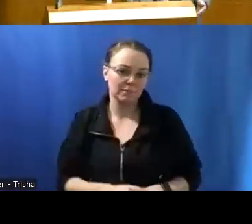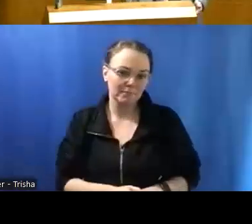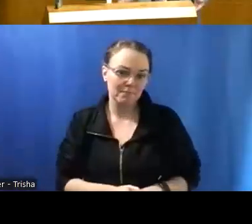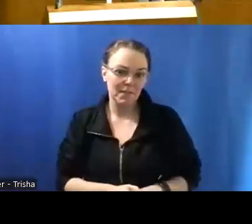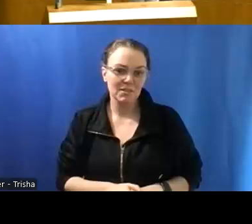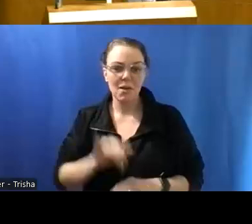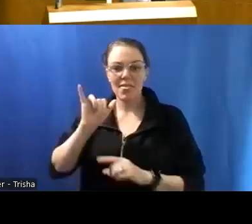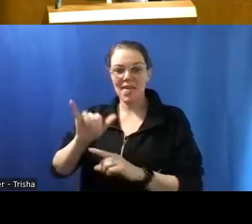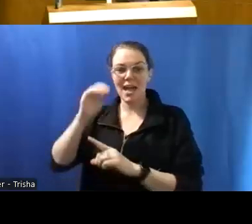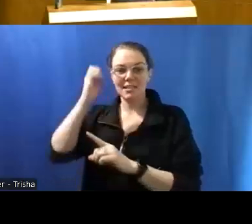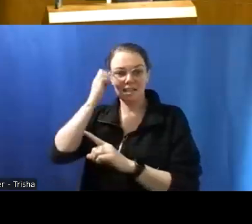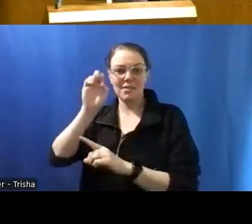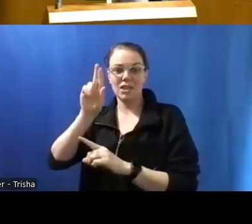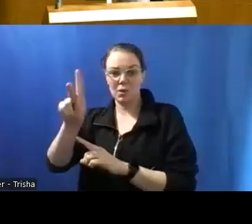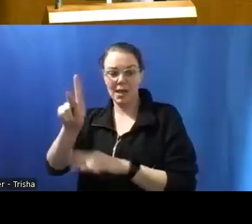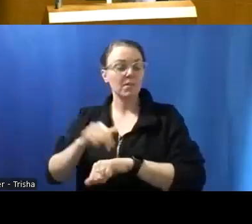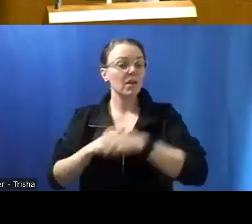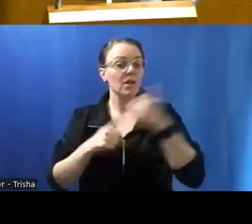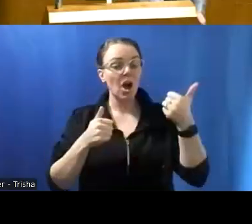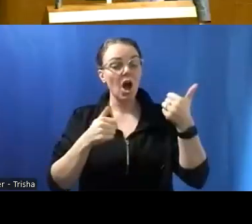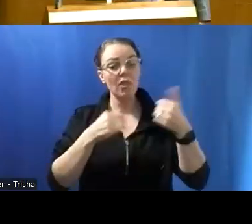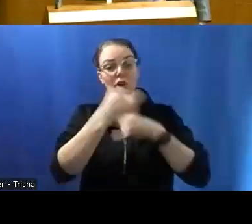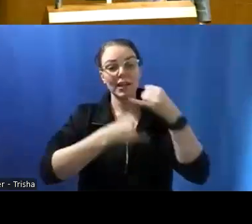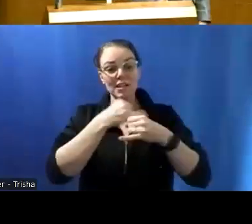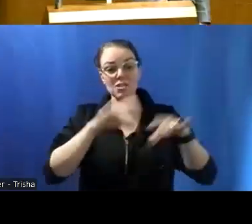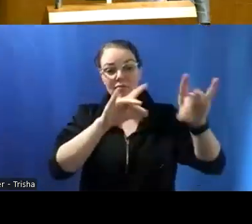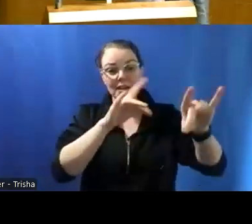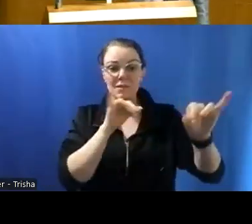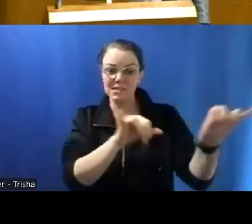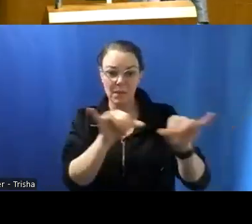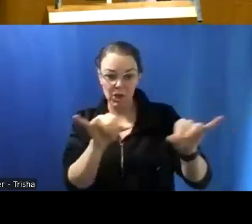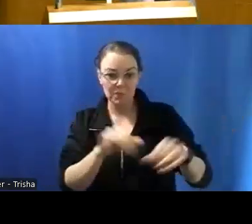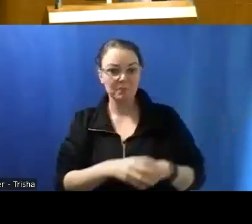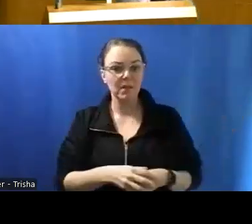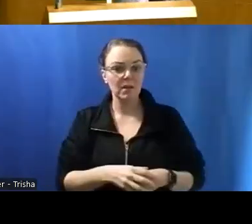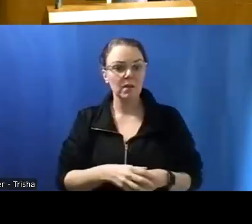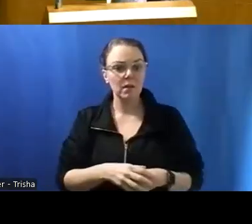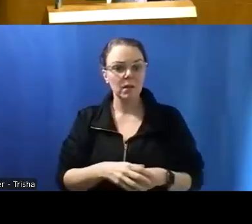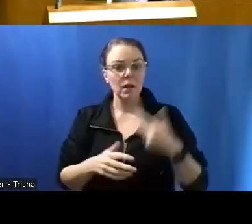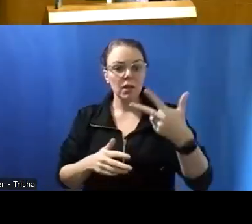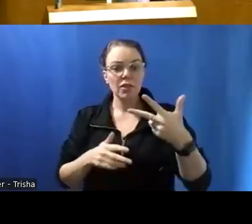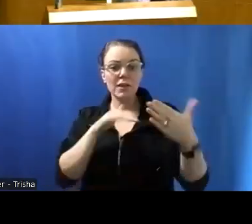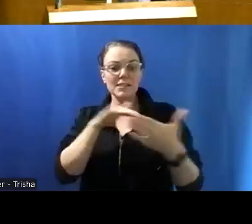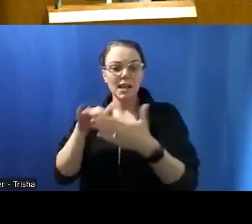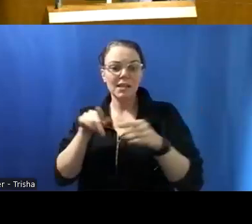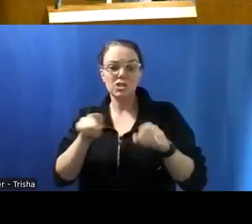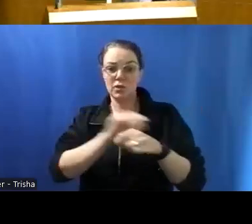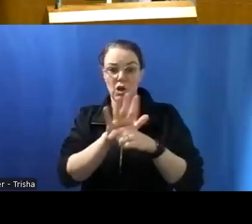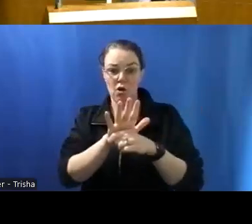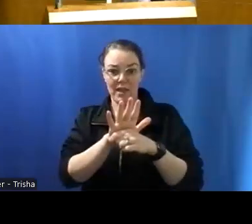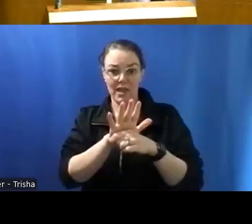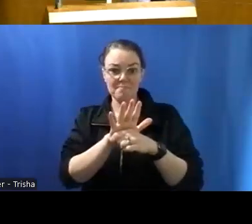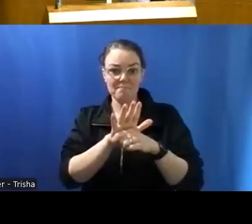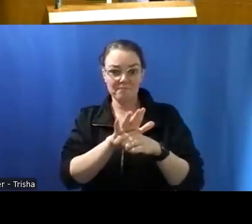in the UK. Other international findings are again similar. 3 studies that were done during the COVID pandemic, during the height of